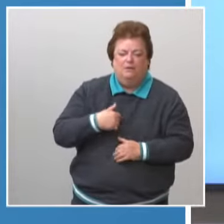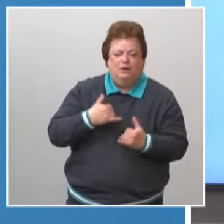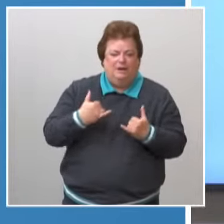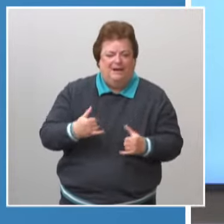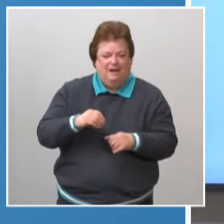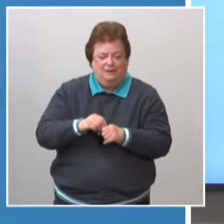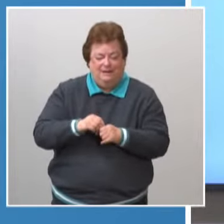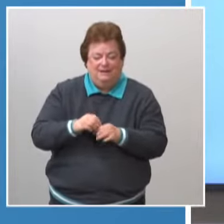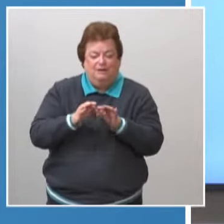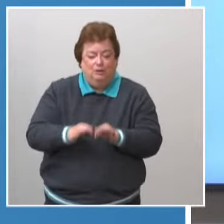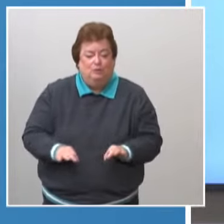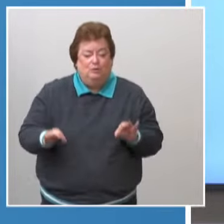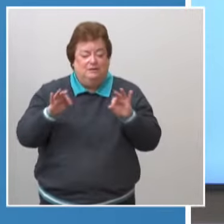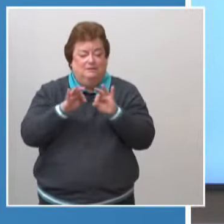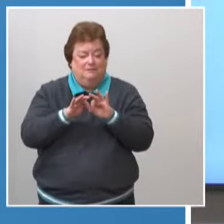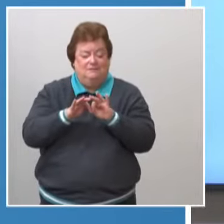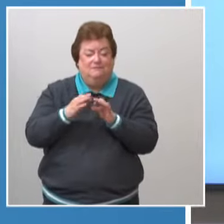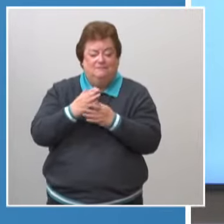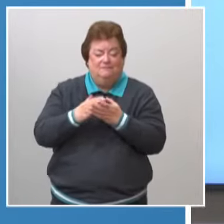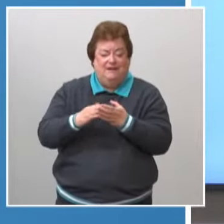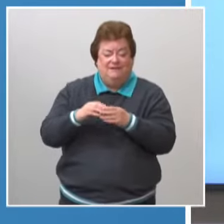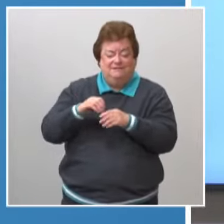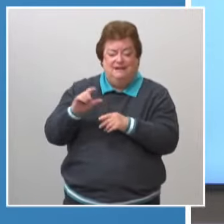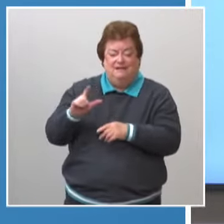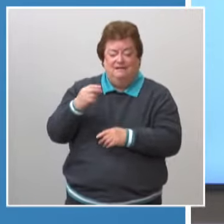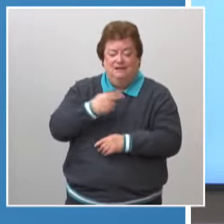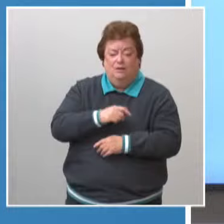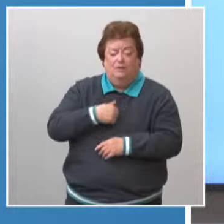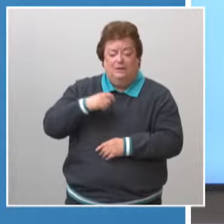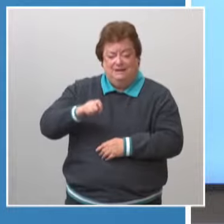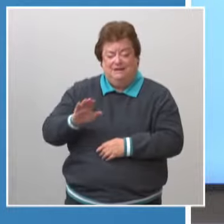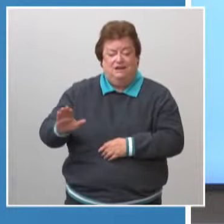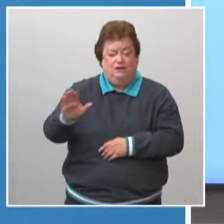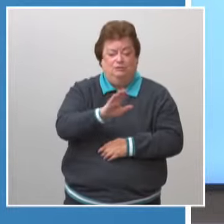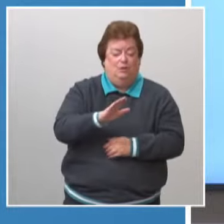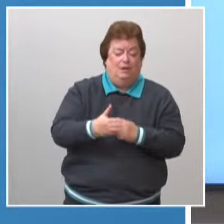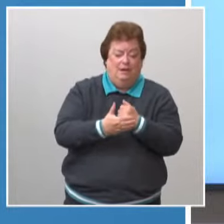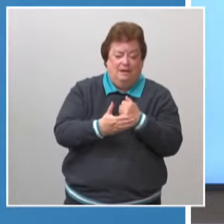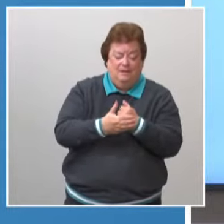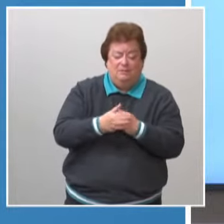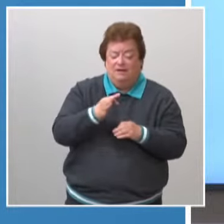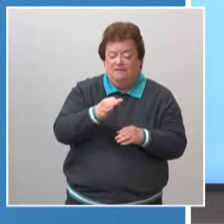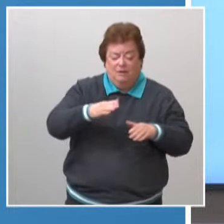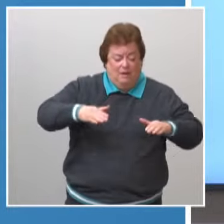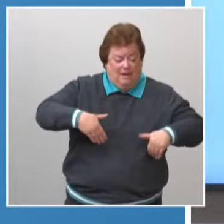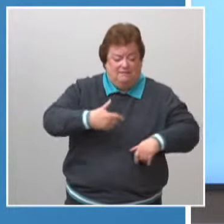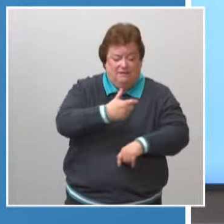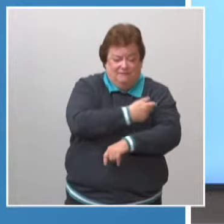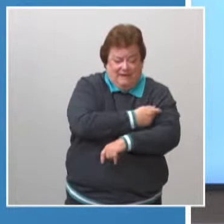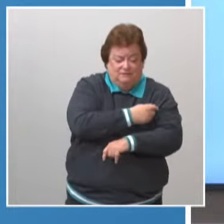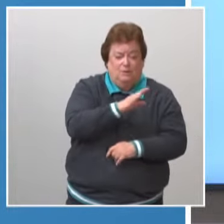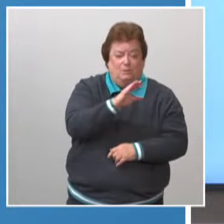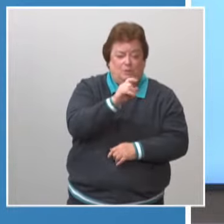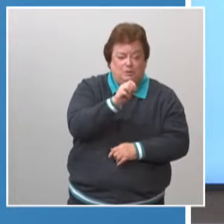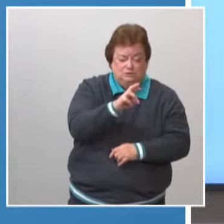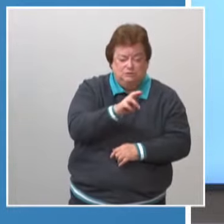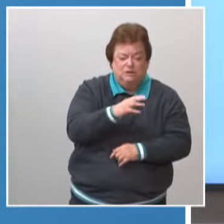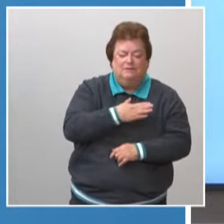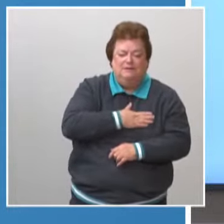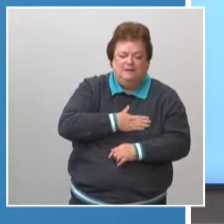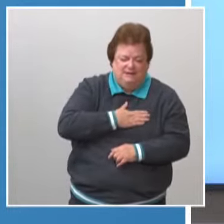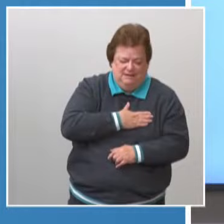phase here in our Lincoln hospitals, and we need your help. Continue to need your help. If you haven't been vaccinated or boosted, please